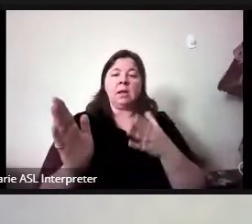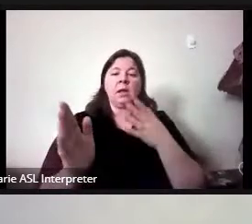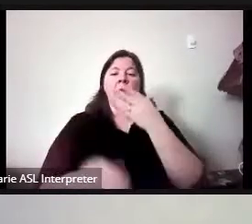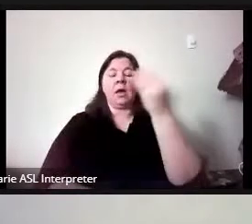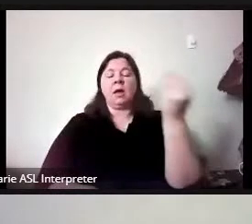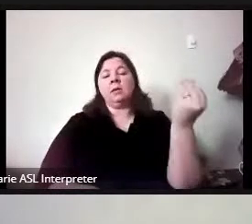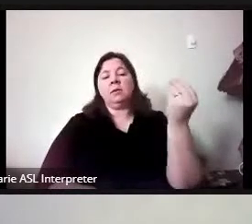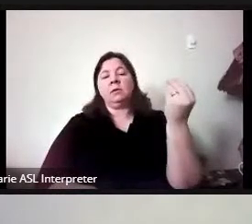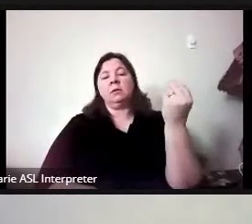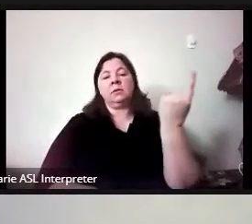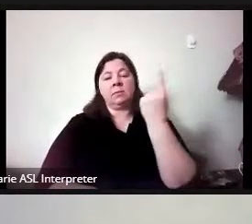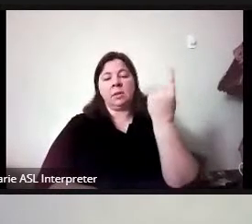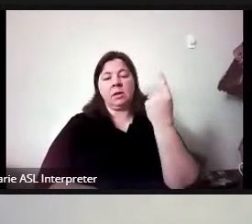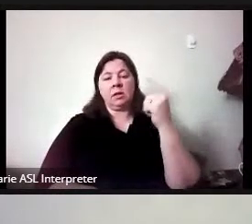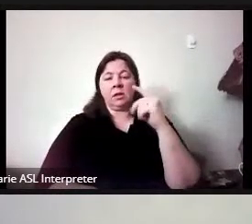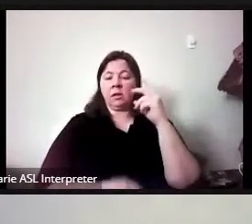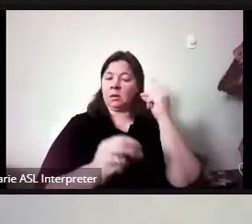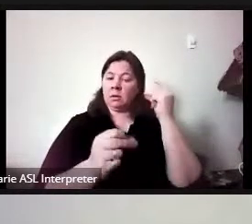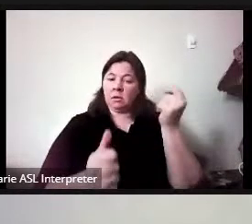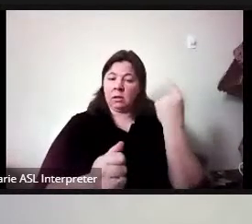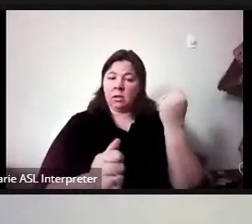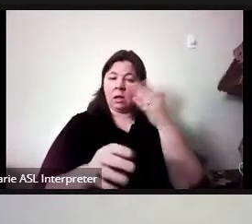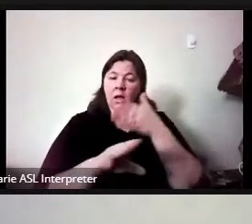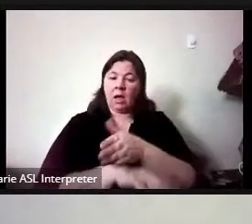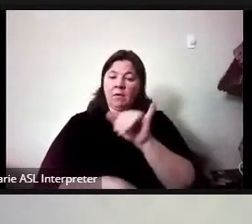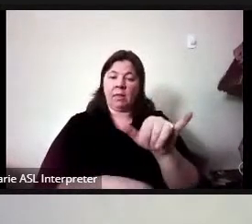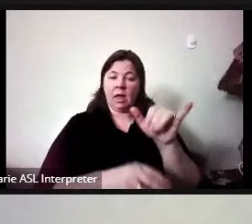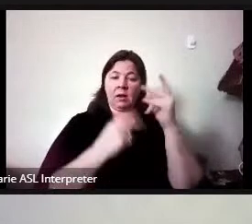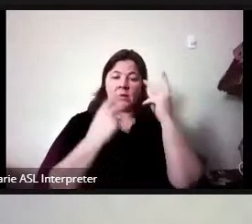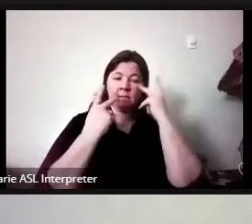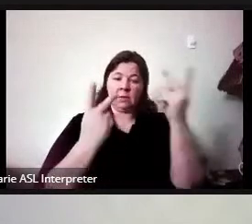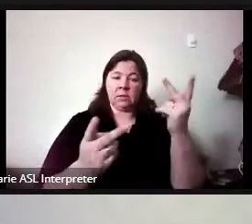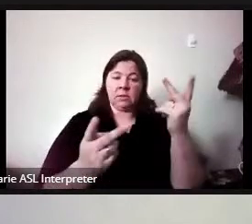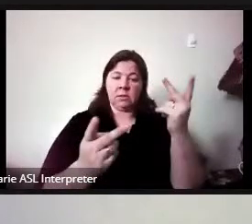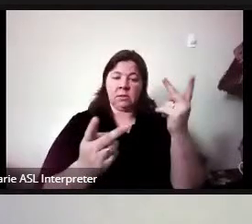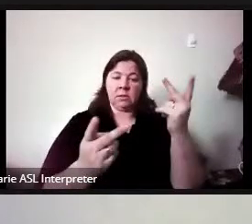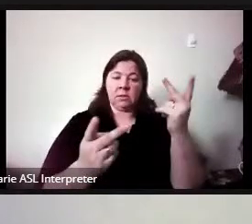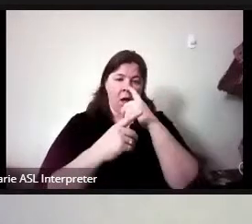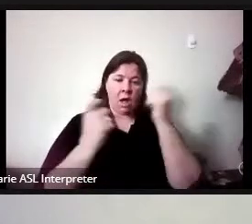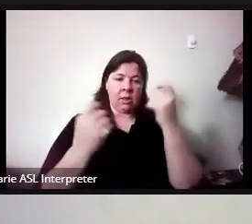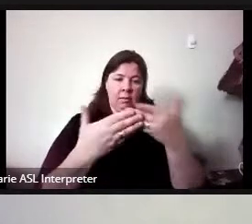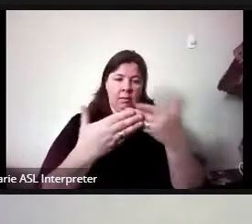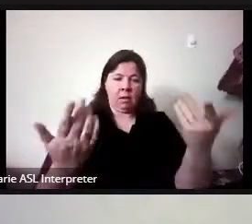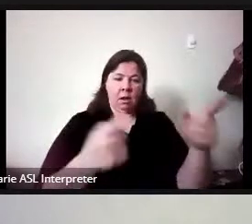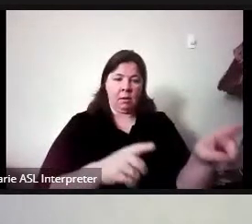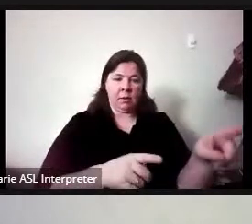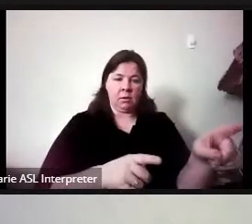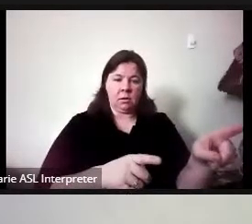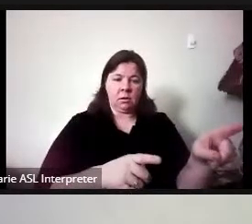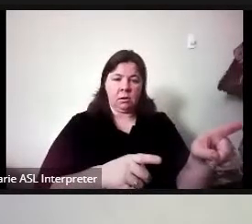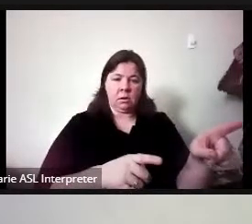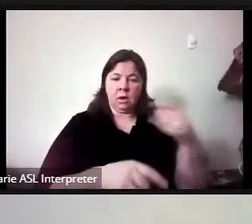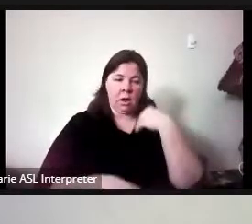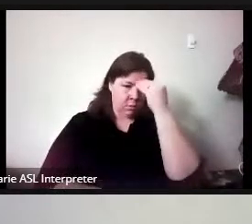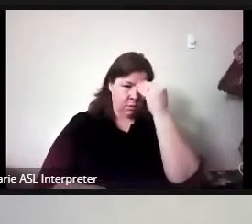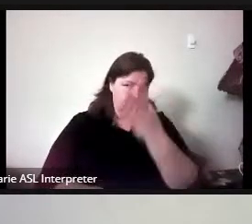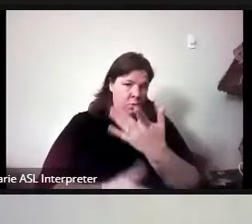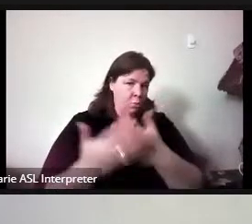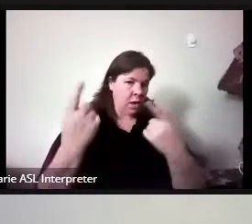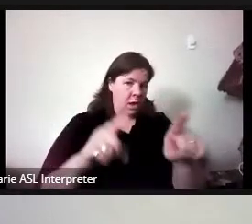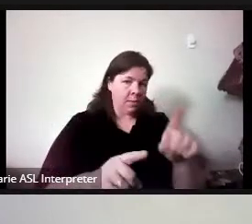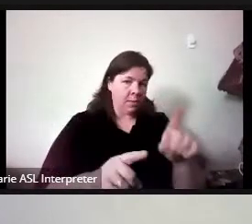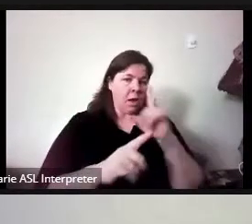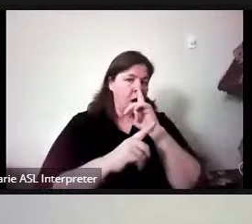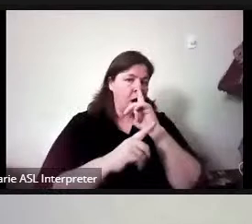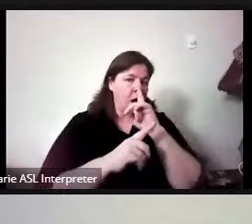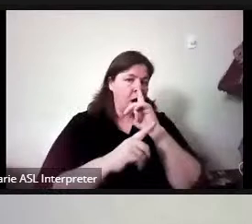And suddenly something after the visits, some ugly happened actually. I'll not let you know what happened. Something ugly,